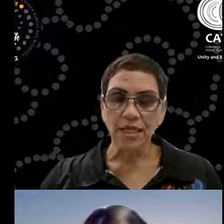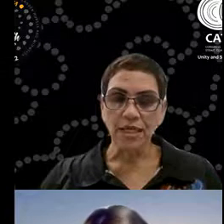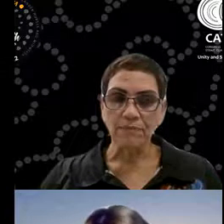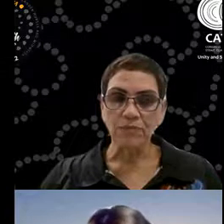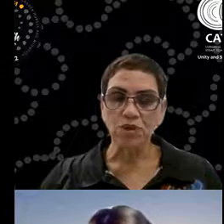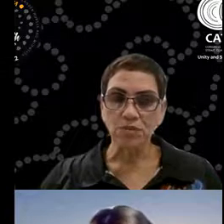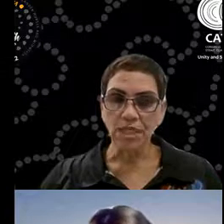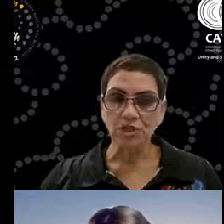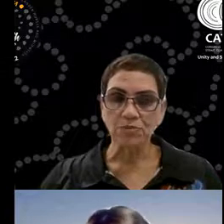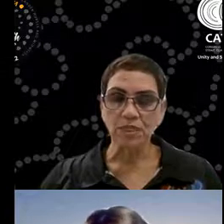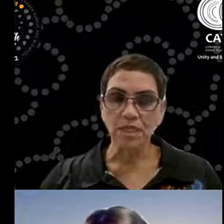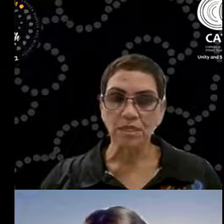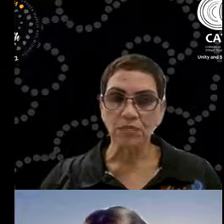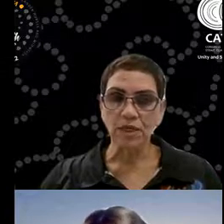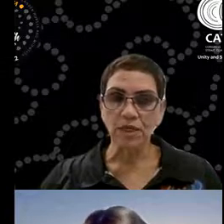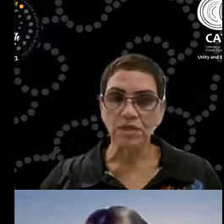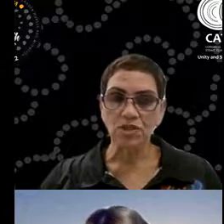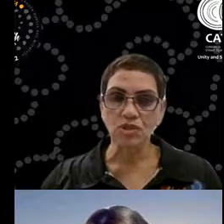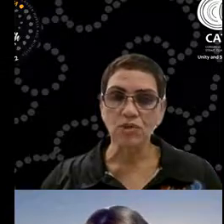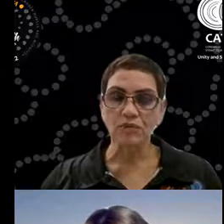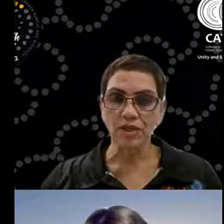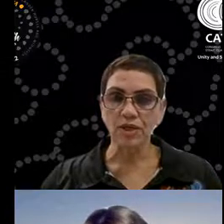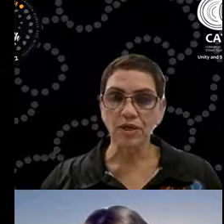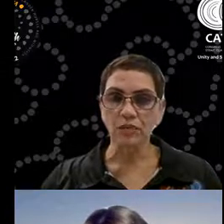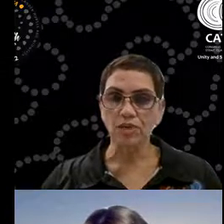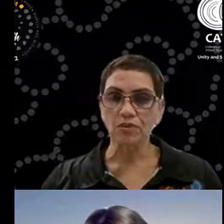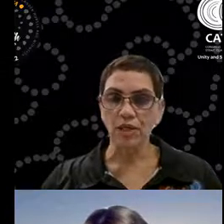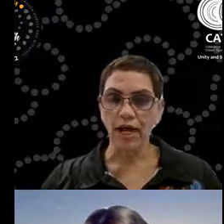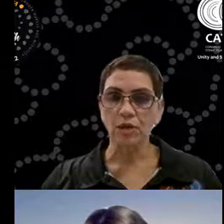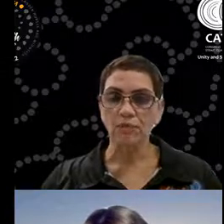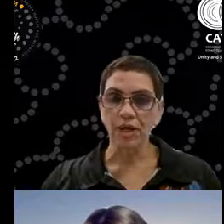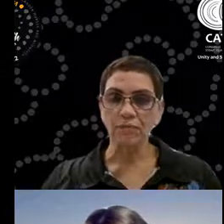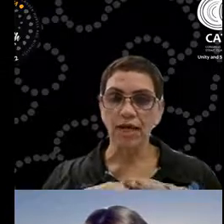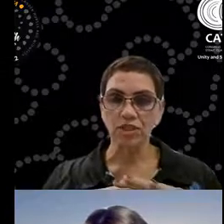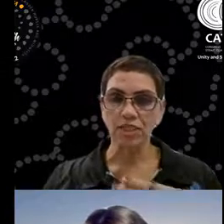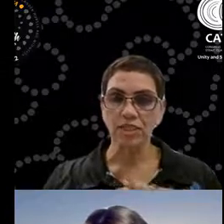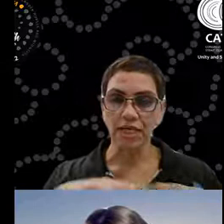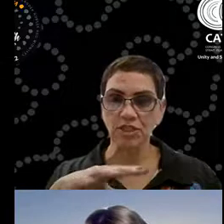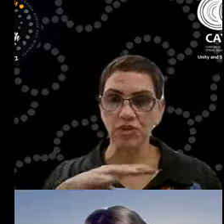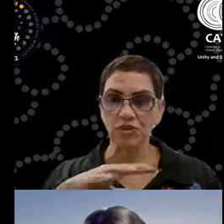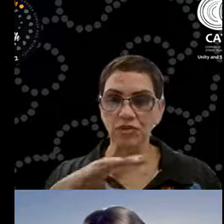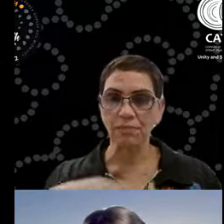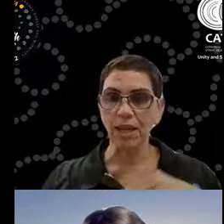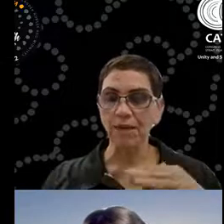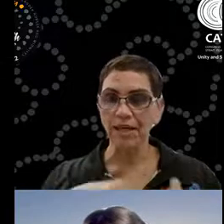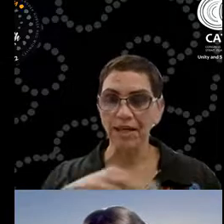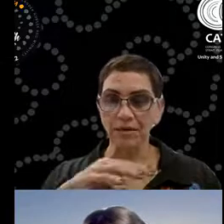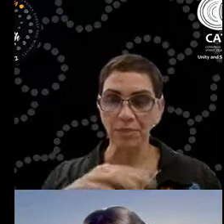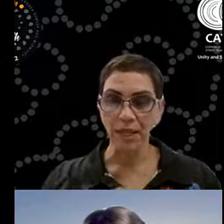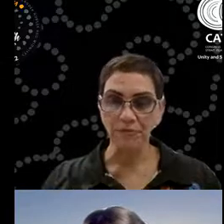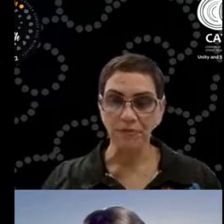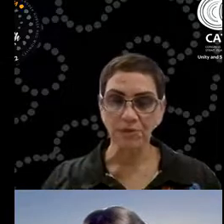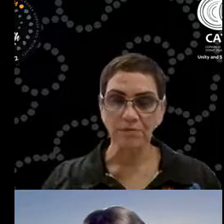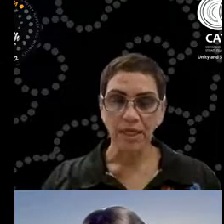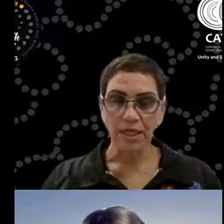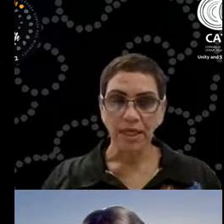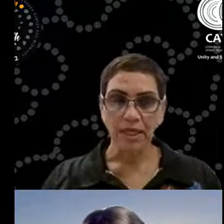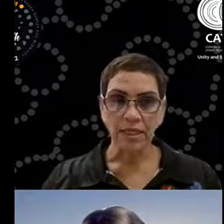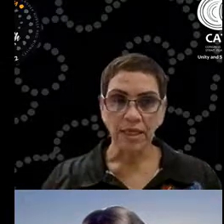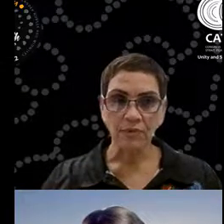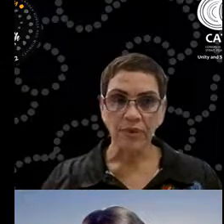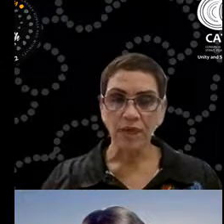office the 2 attachments as well as a short video which will help actually takes you through the Mullumbimangari